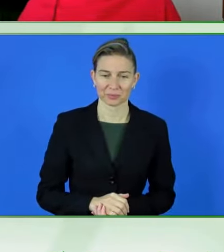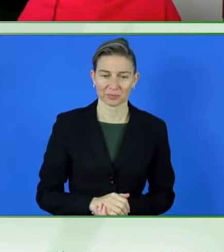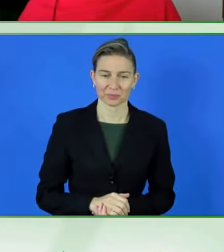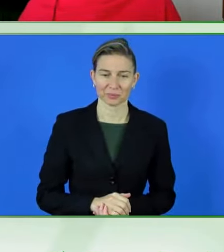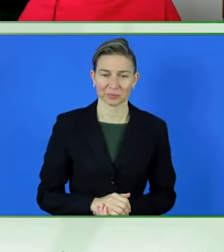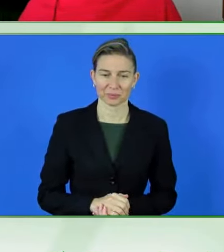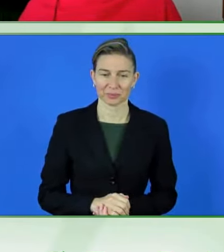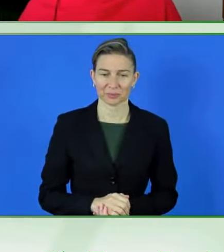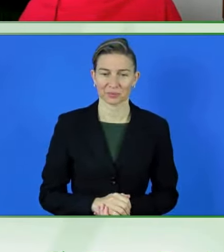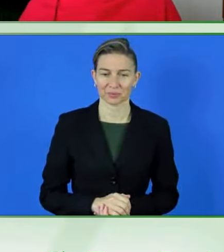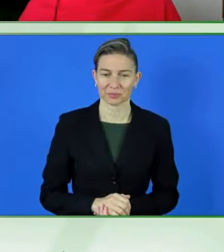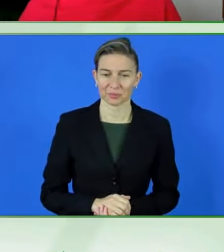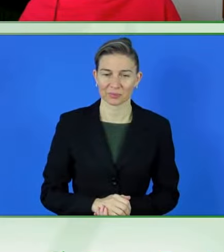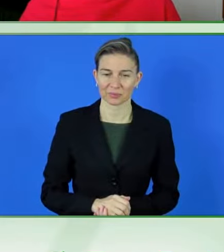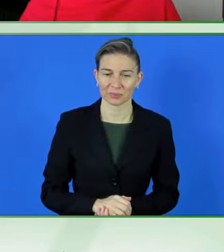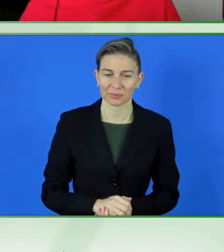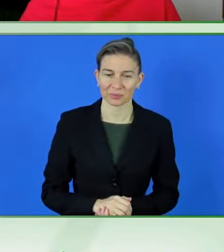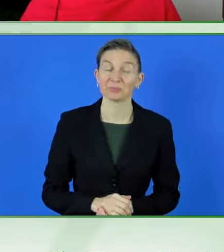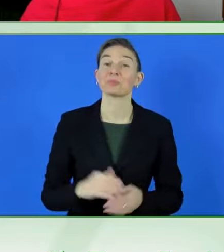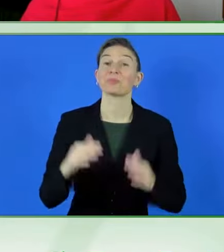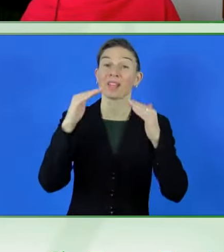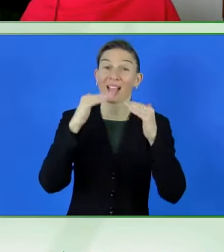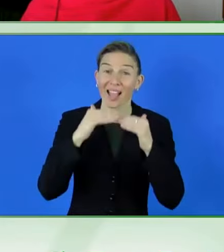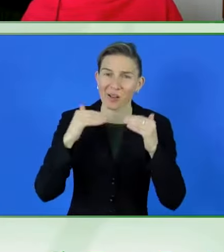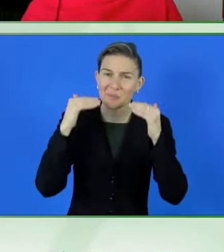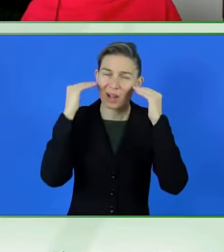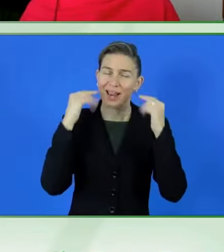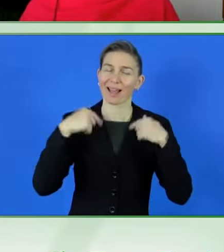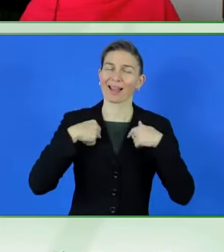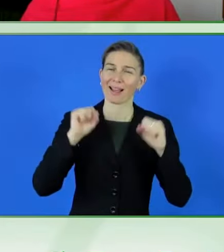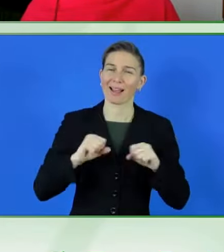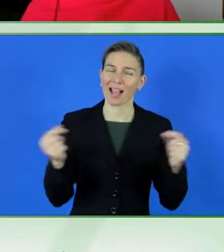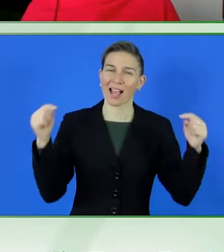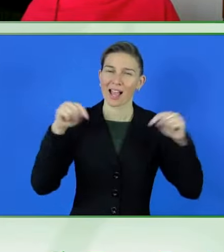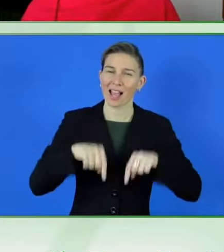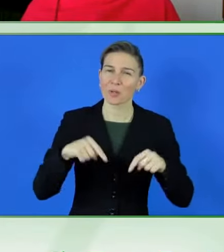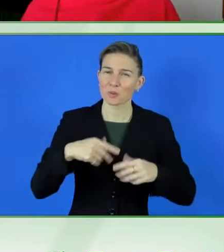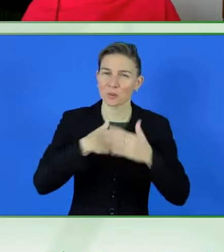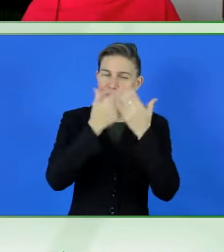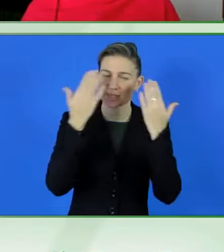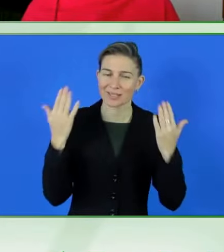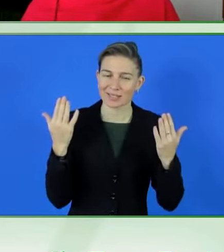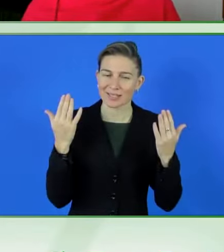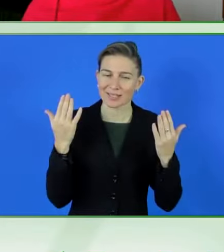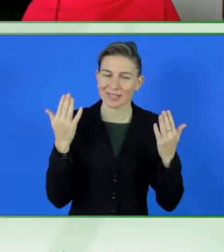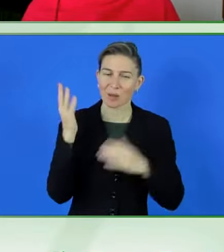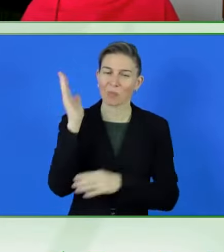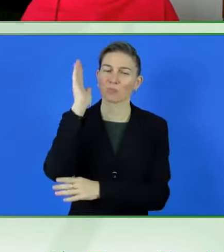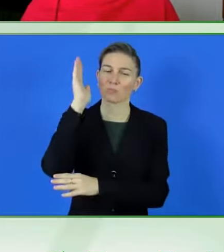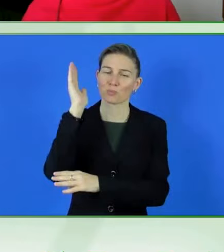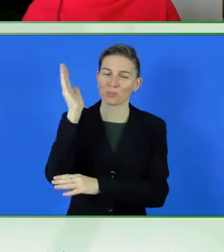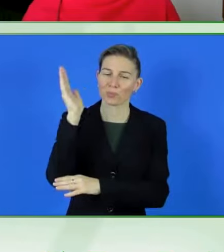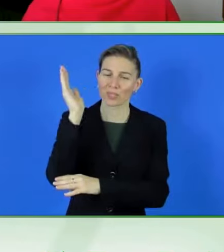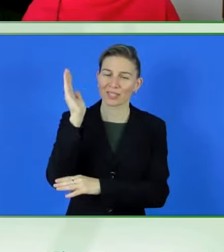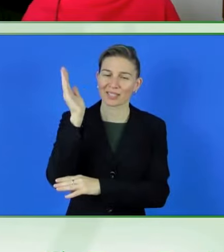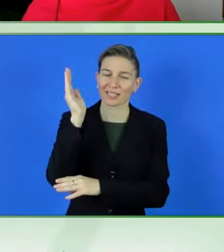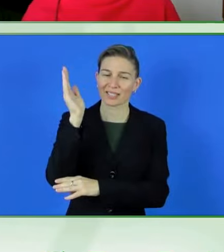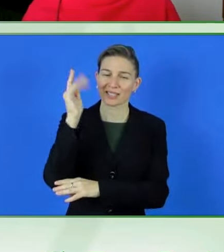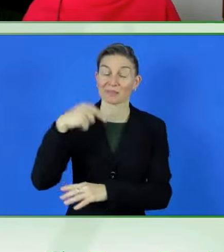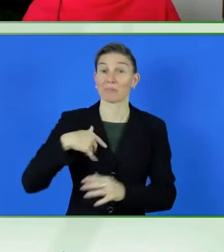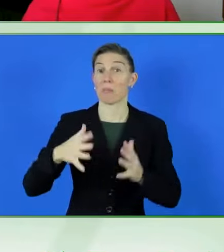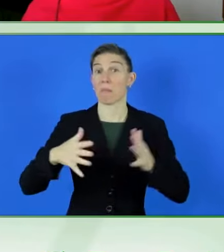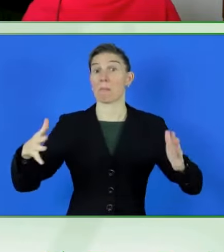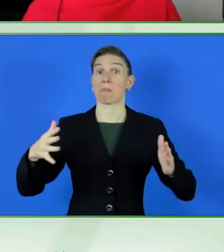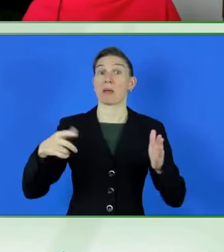I'm very glad to be with you here today and to present our big project, the